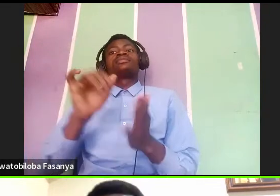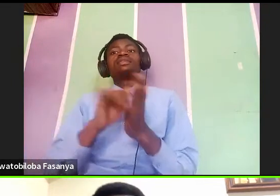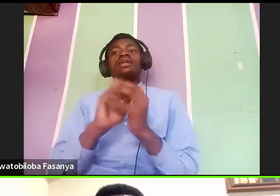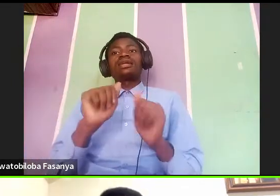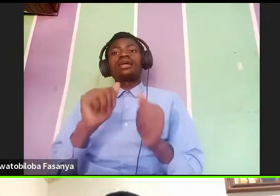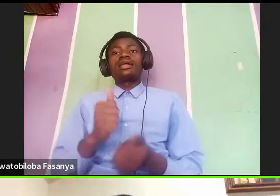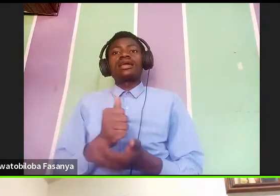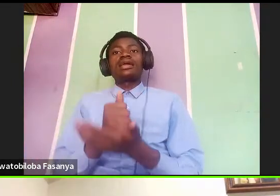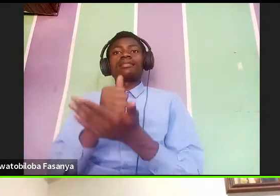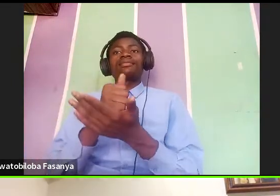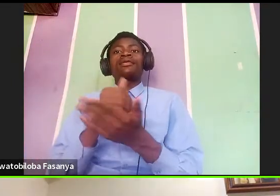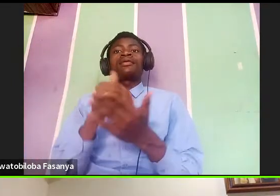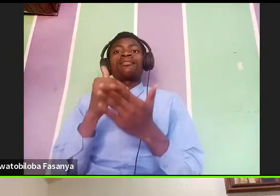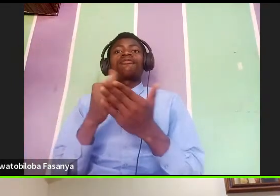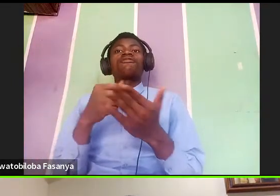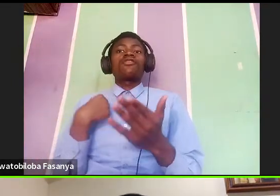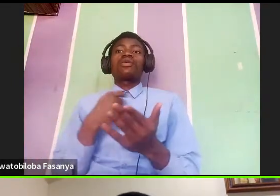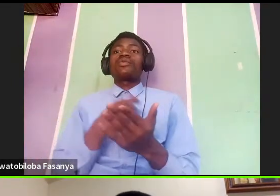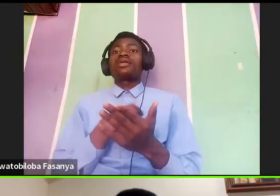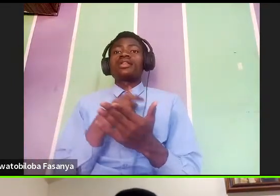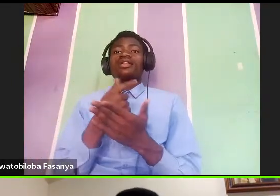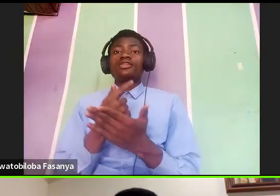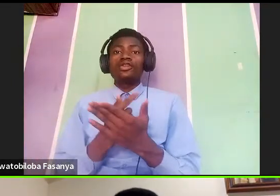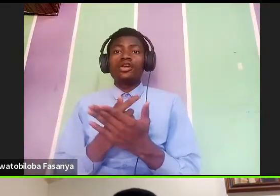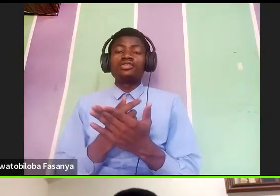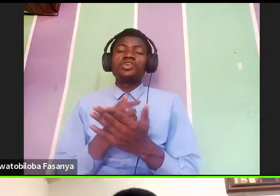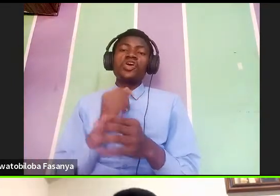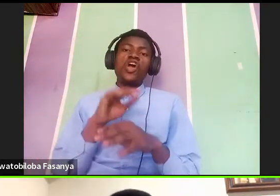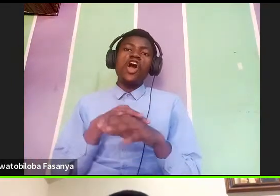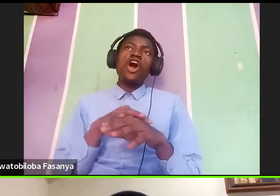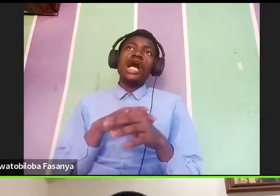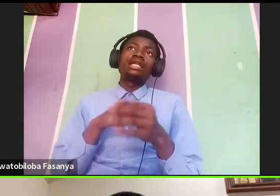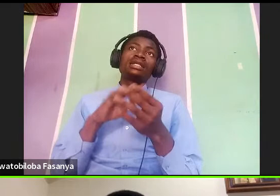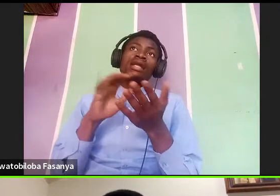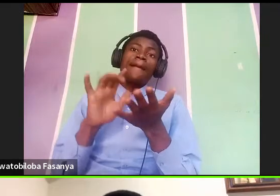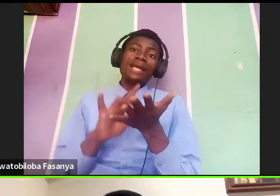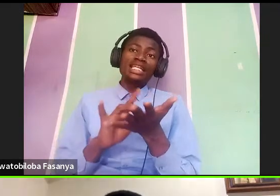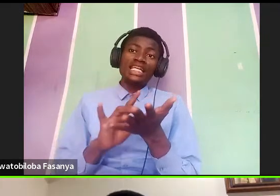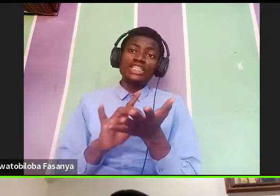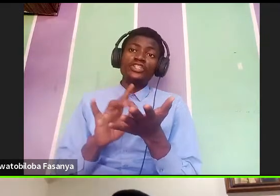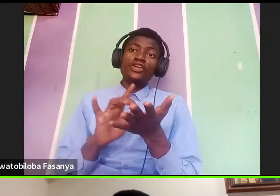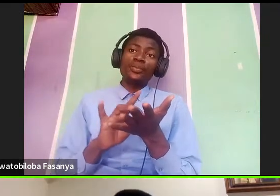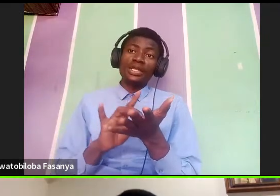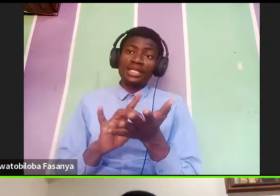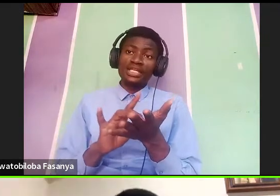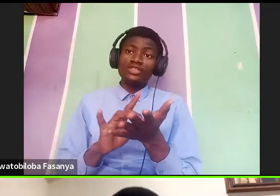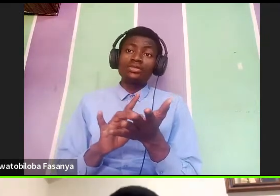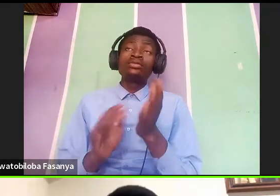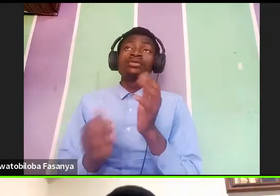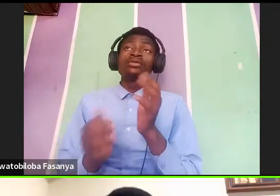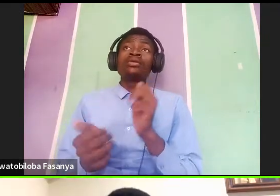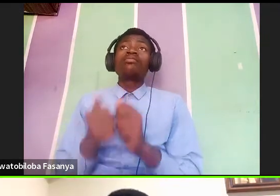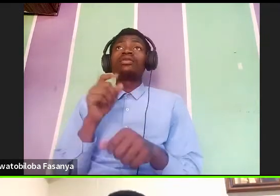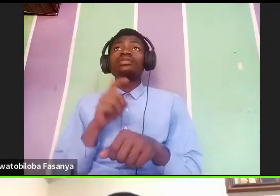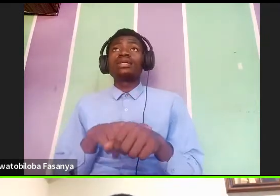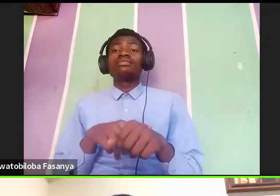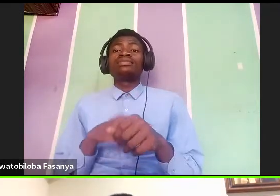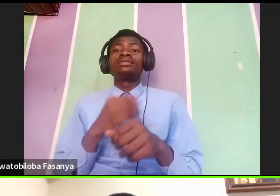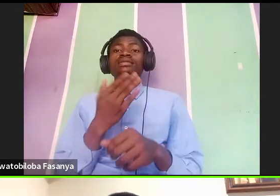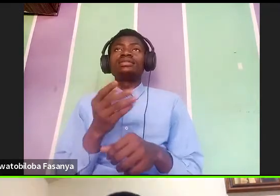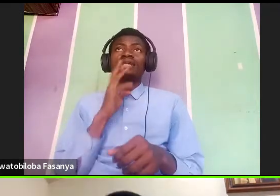we're talking about medications, I don't want us to focus so much about medication, because most times things are handled even without